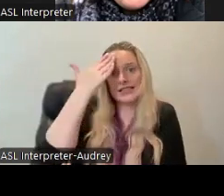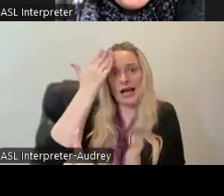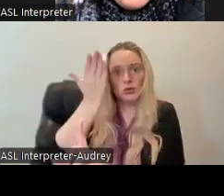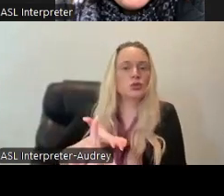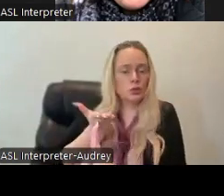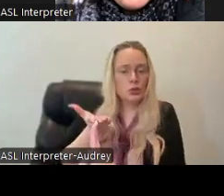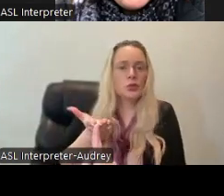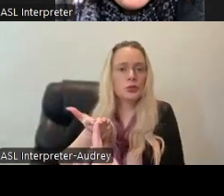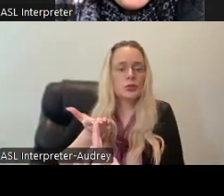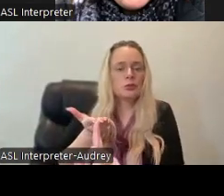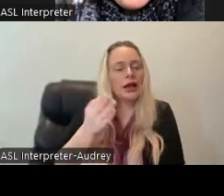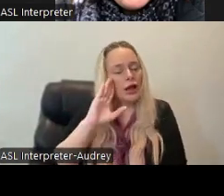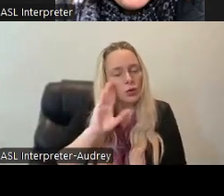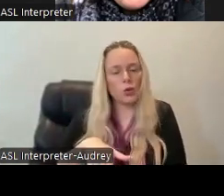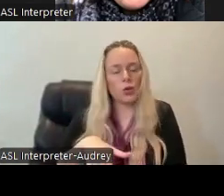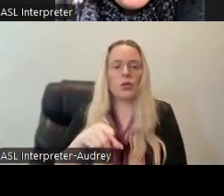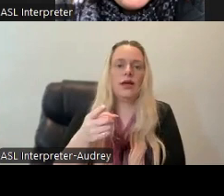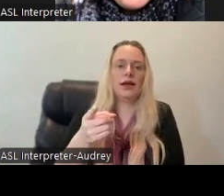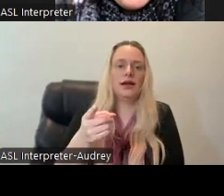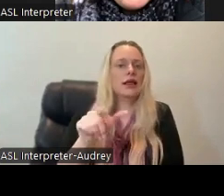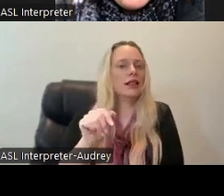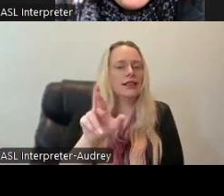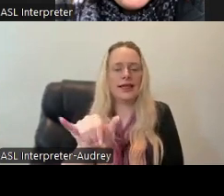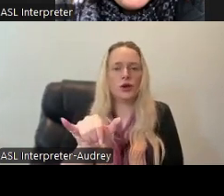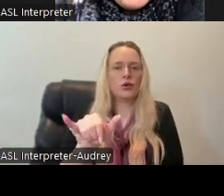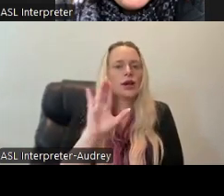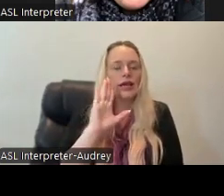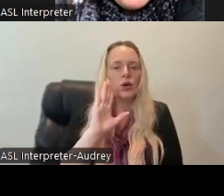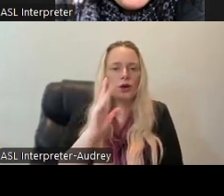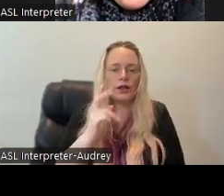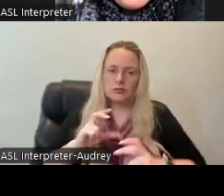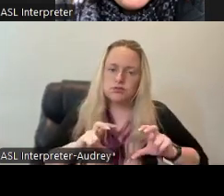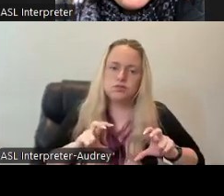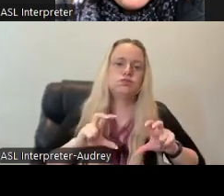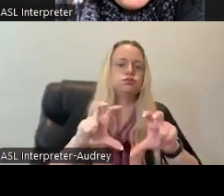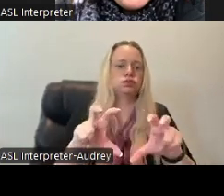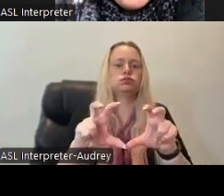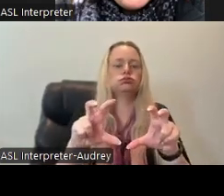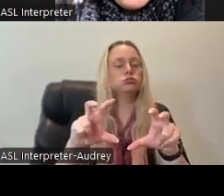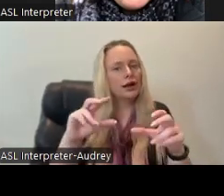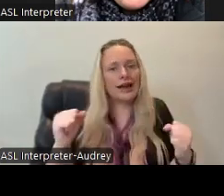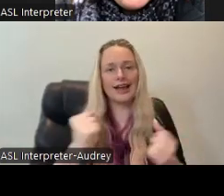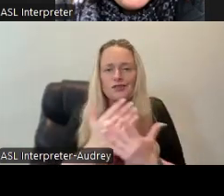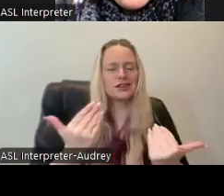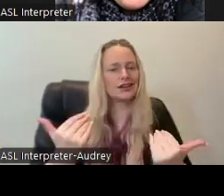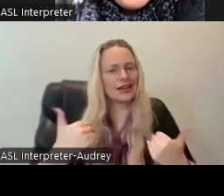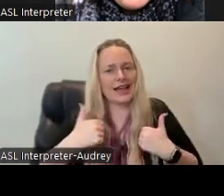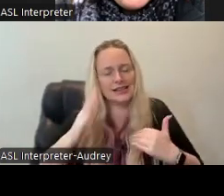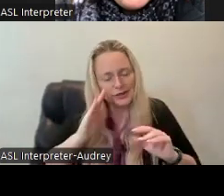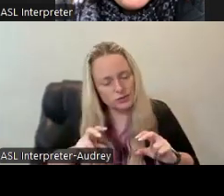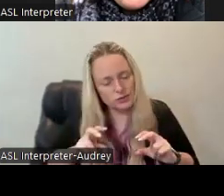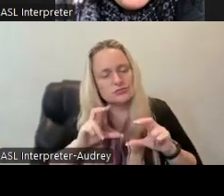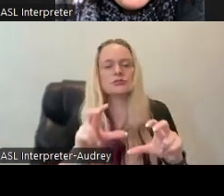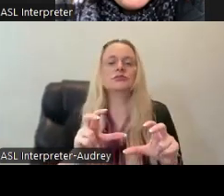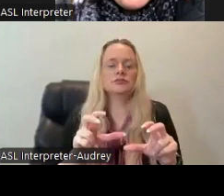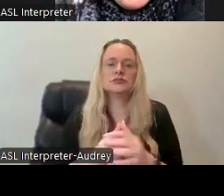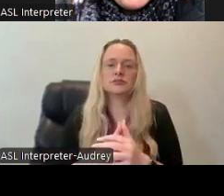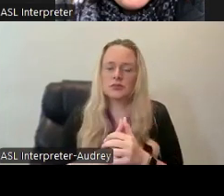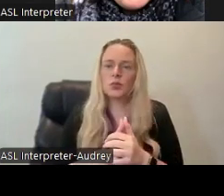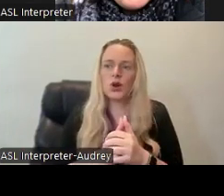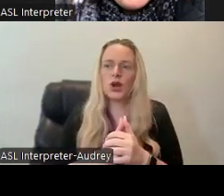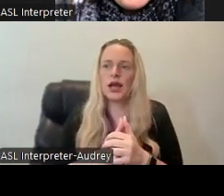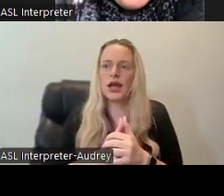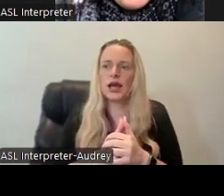level that Larry is going to give it all he has, and